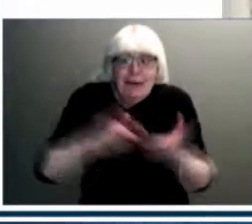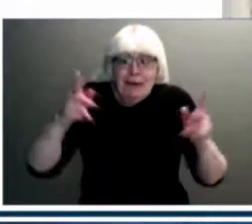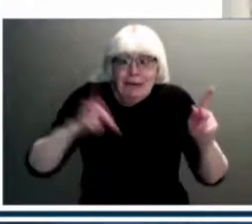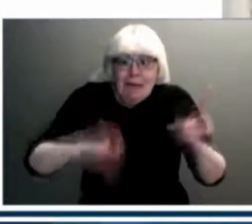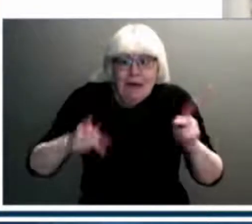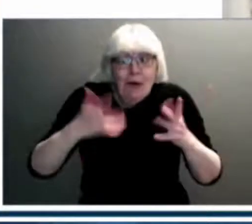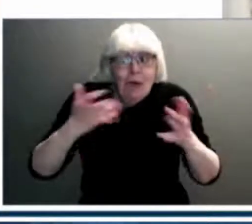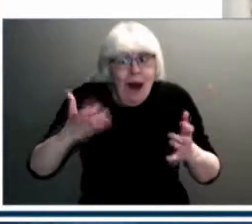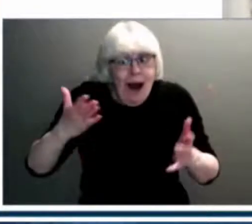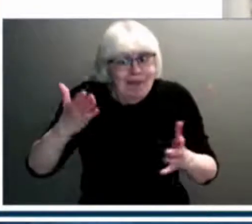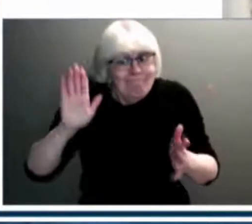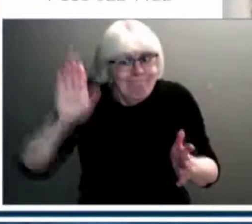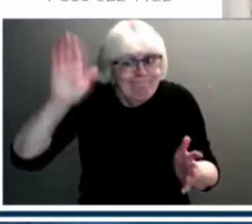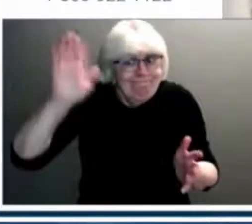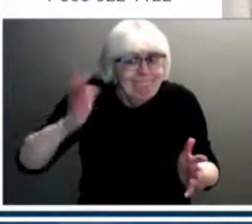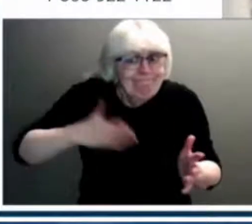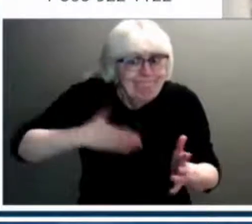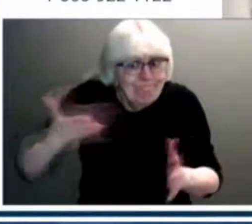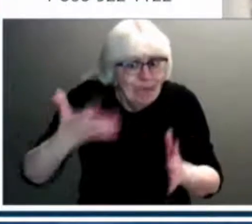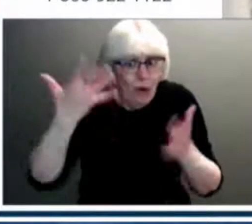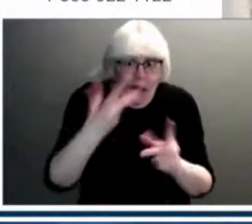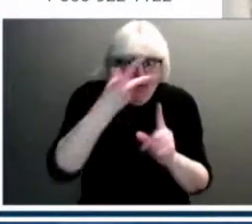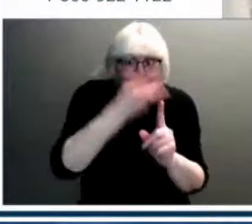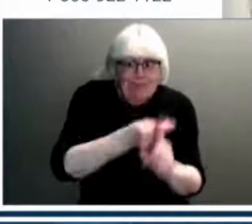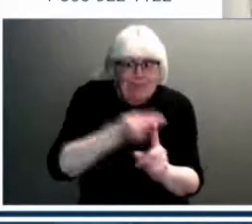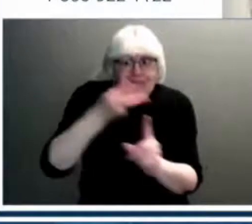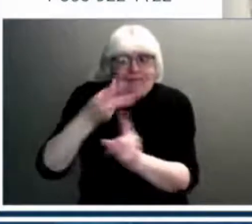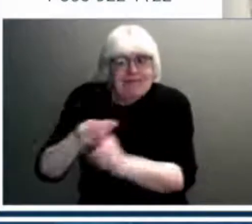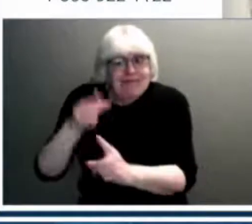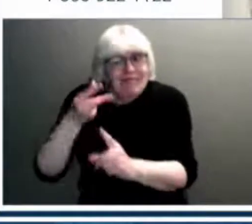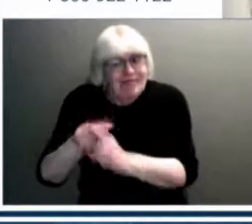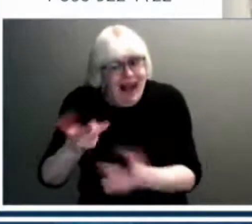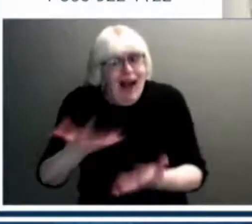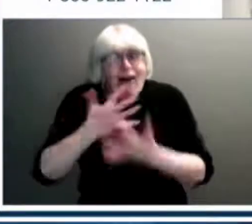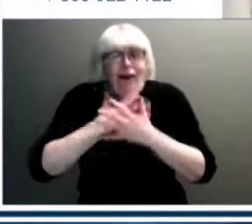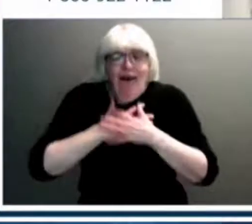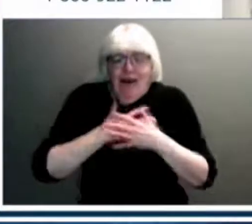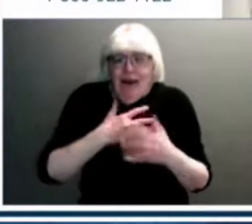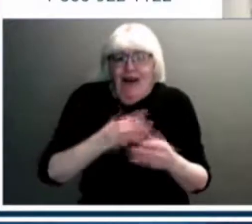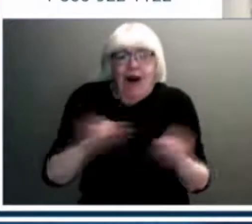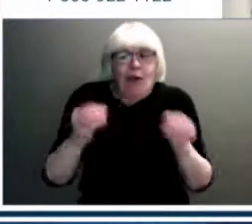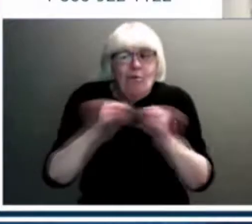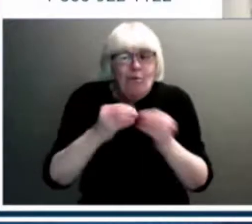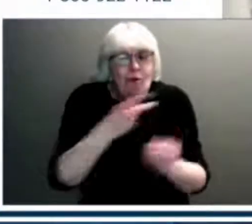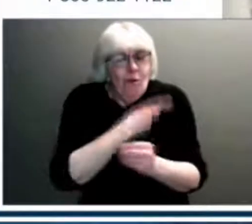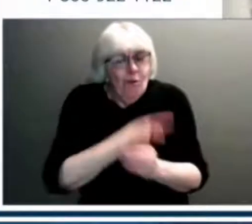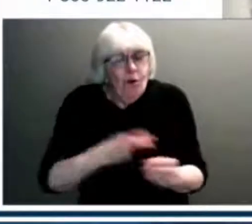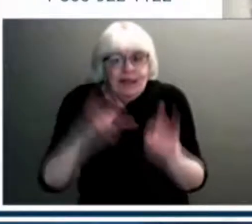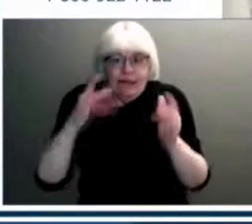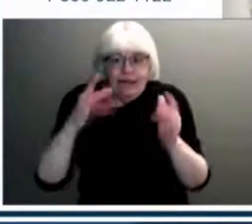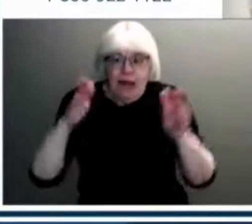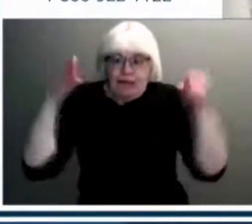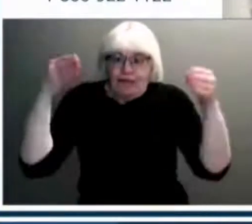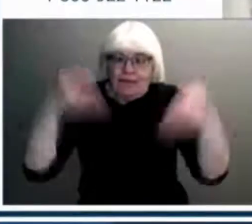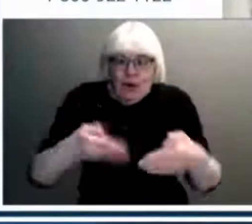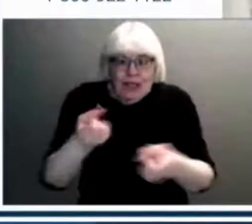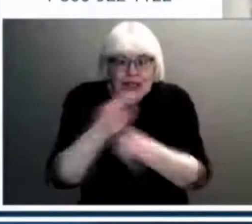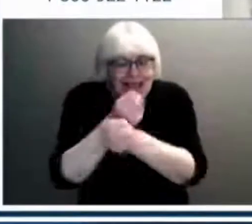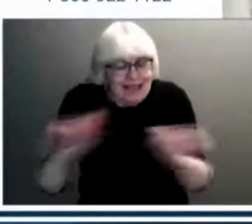of each and every one of you and your efforts. So thank you for that. Just in closing, I'll just make a comment about the healthcare